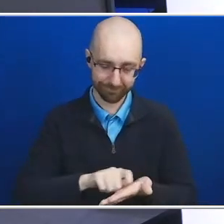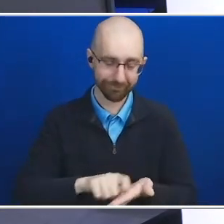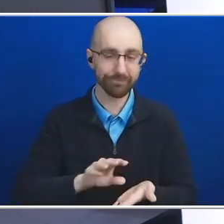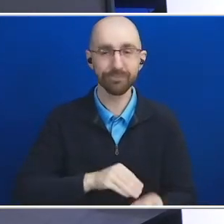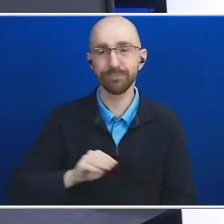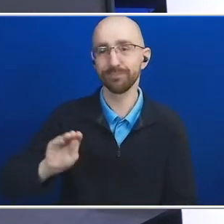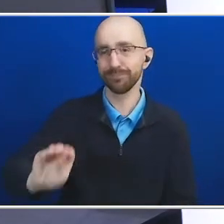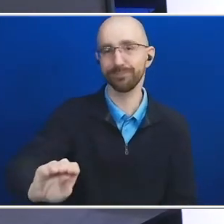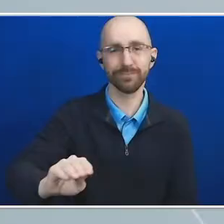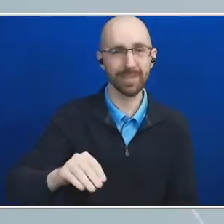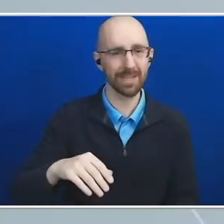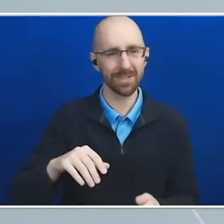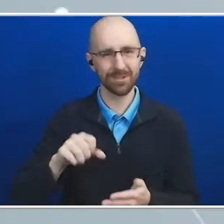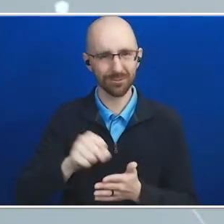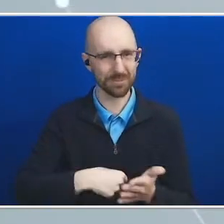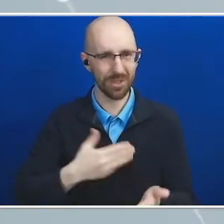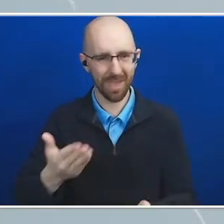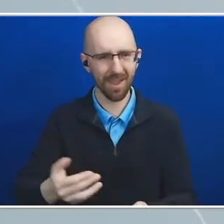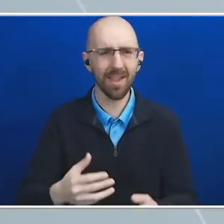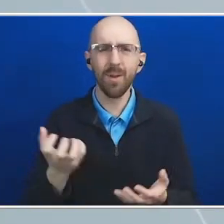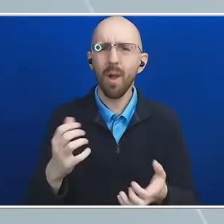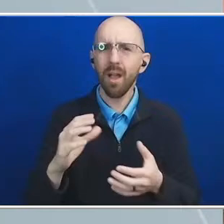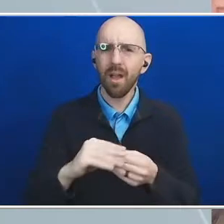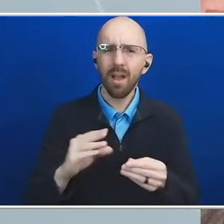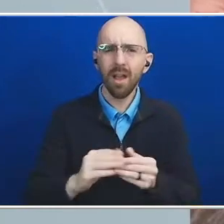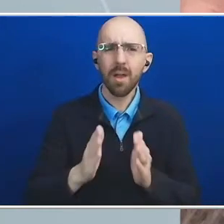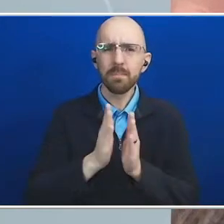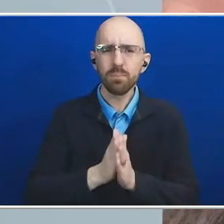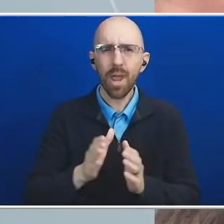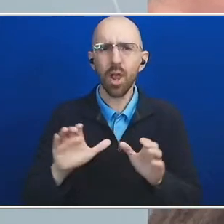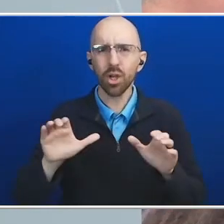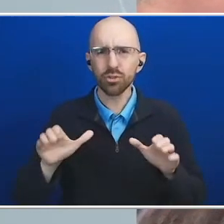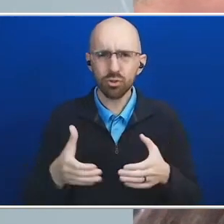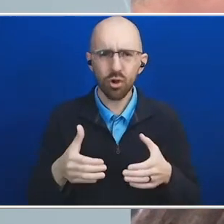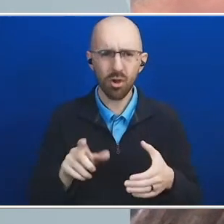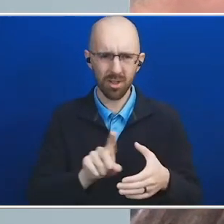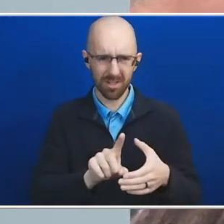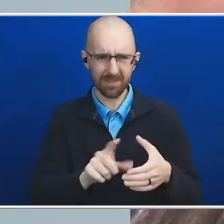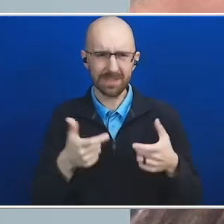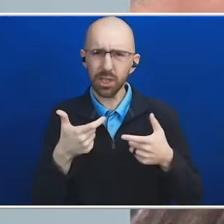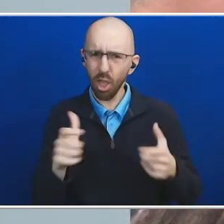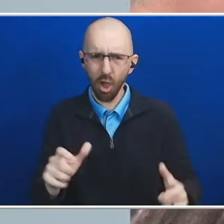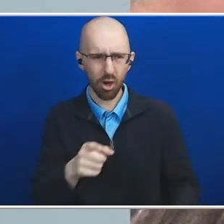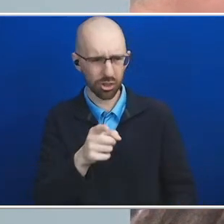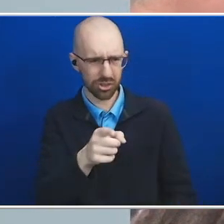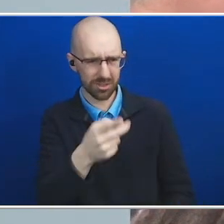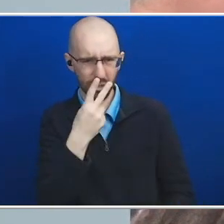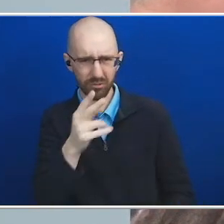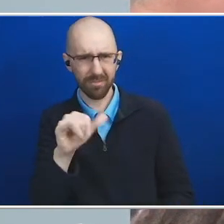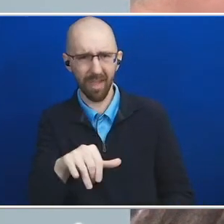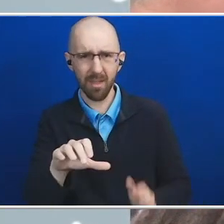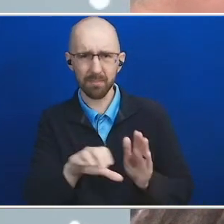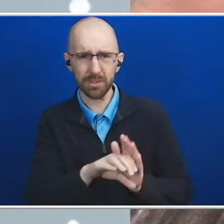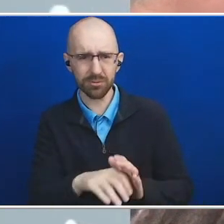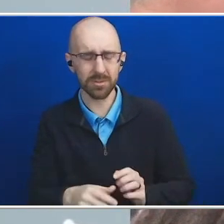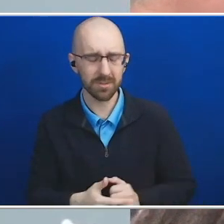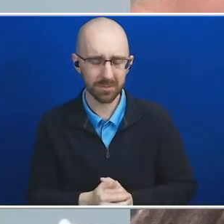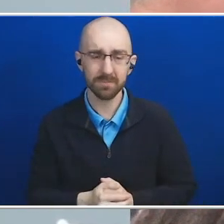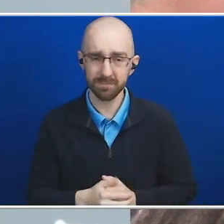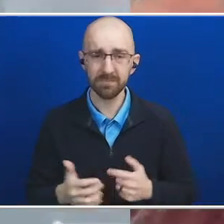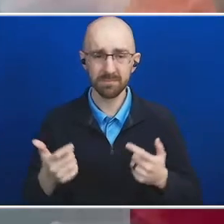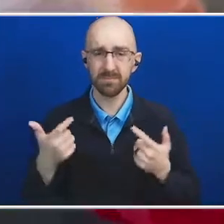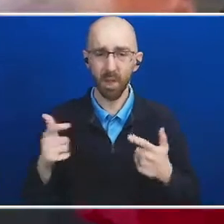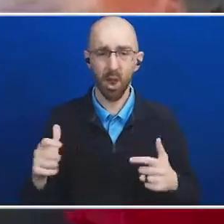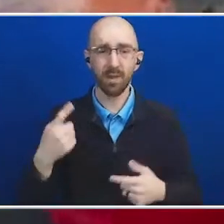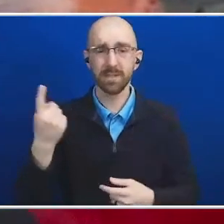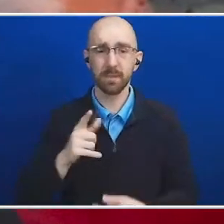Tell us about your prayer circle, because it was quite large. Yes. Look at this. It's beautiful. It was something really